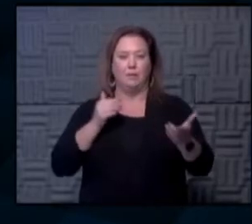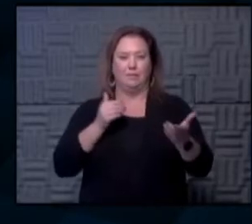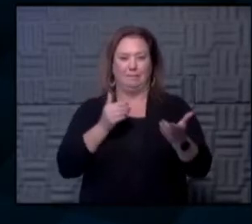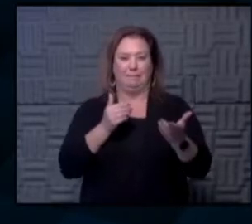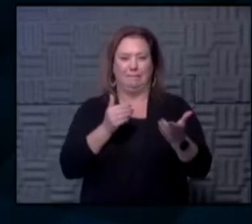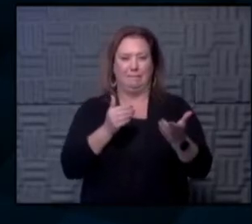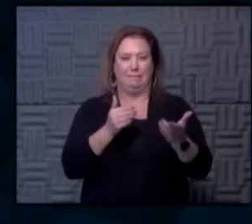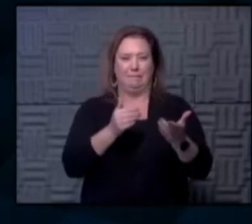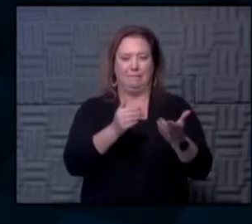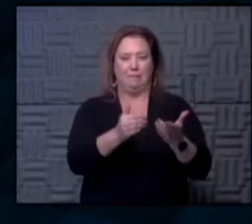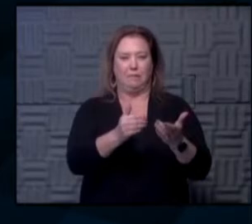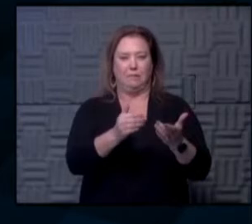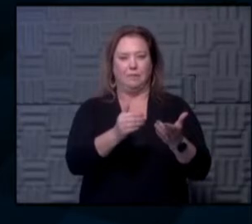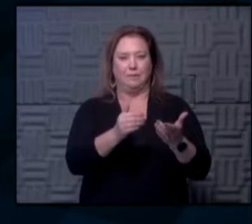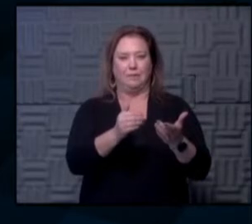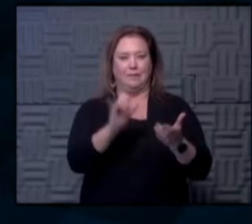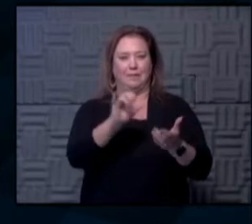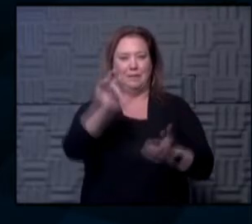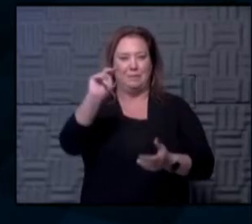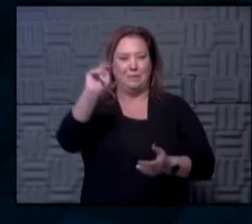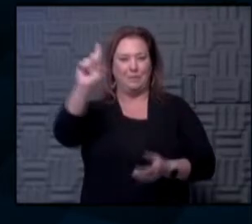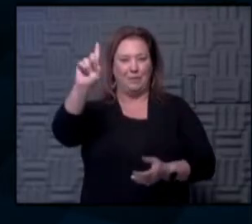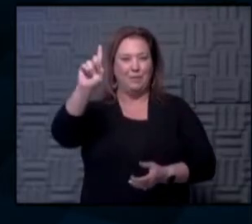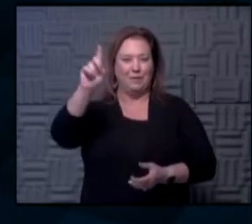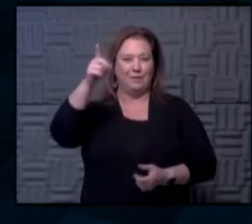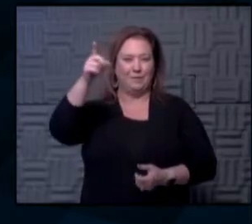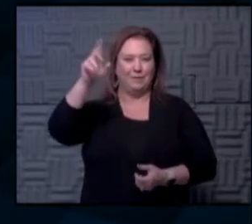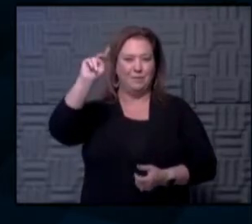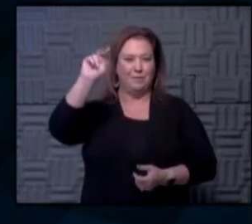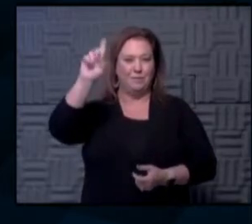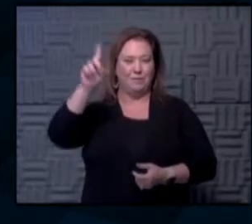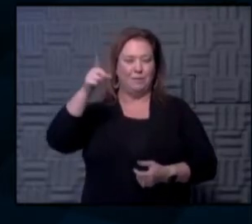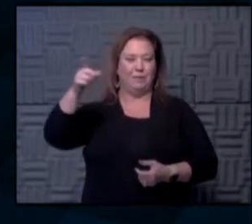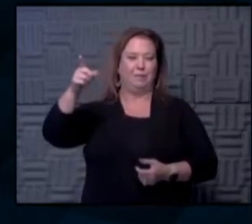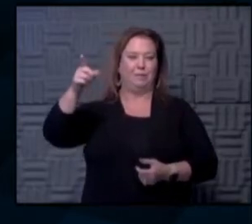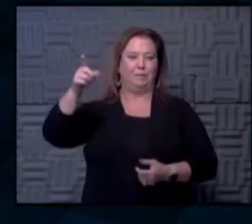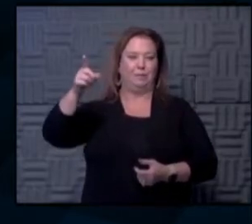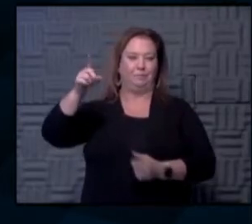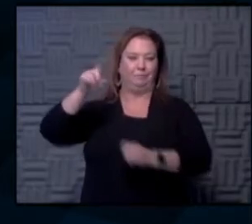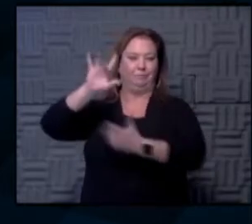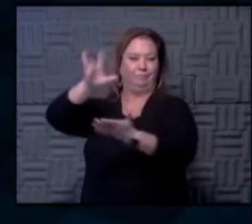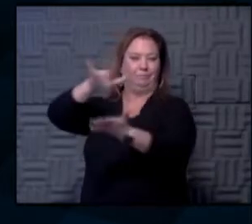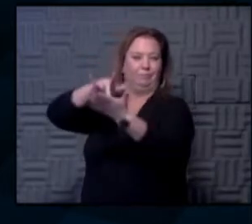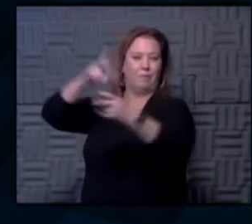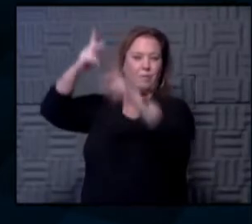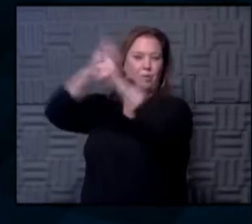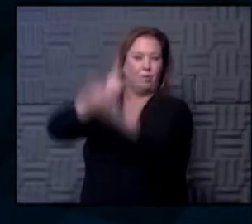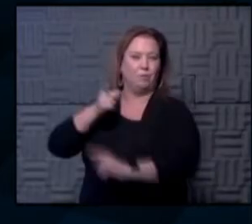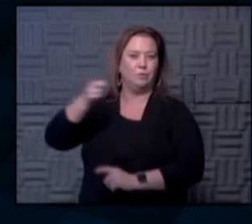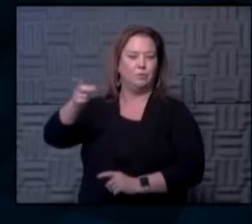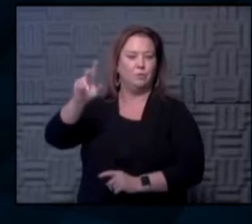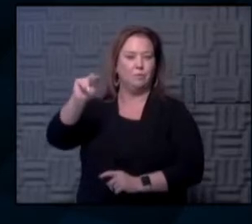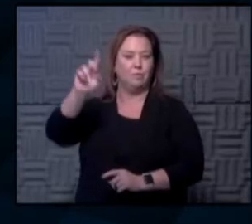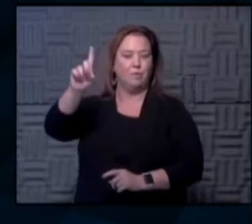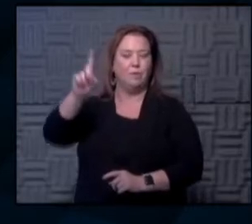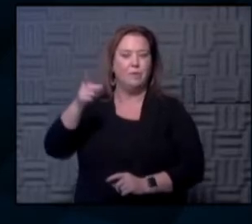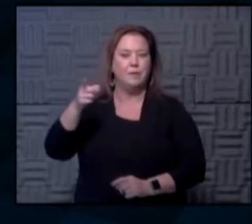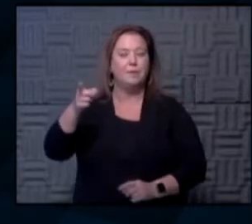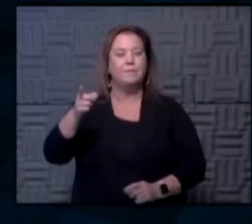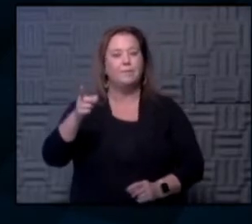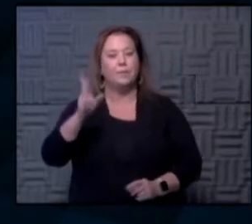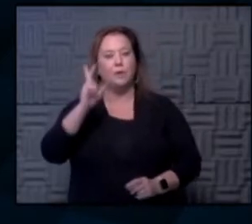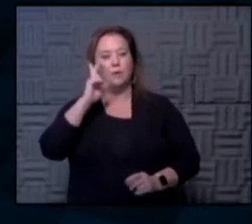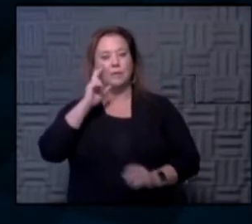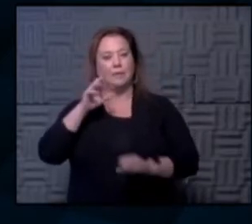close now to that of North Dakota, which we've talked about as being sort of the epicenter, the worst of the worst recently. And you can see